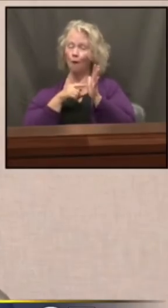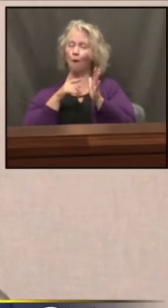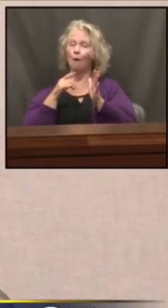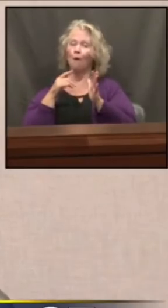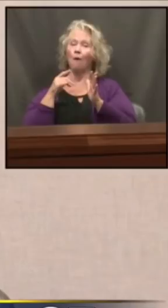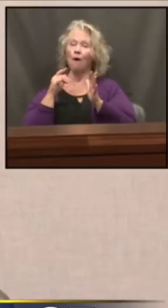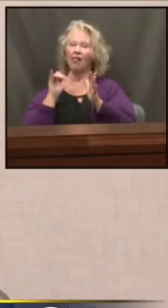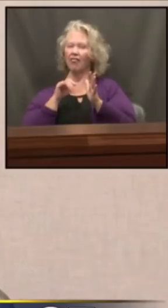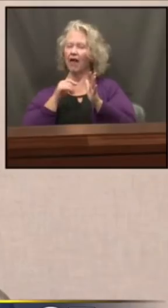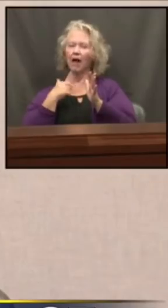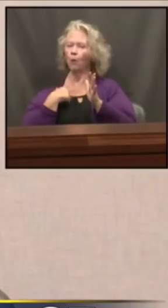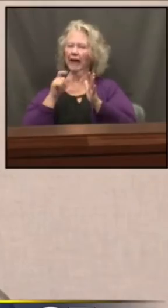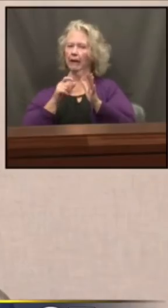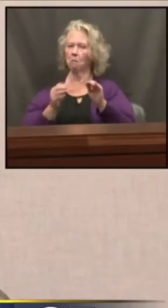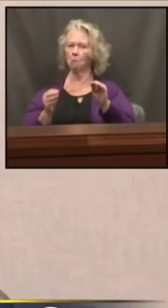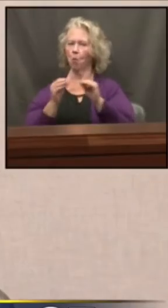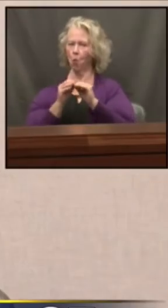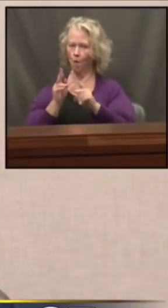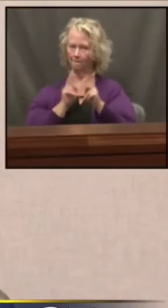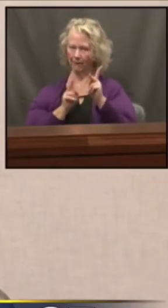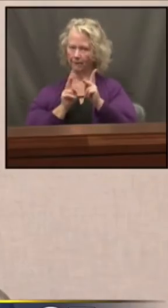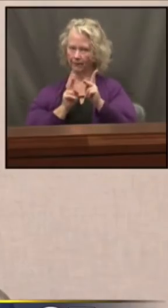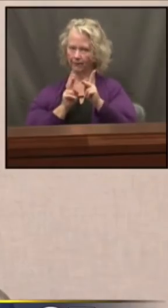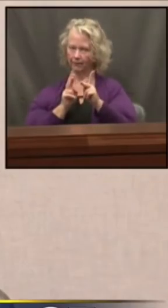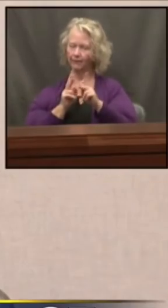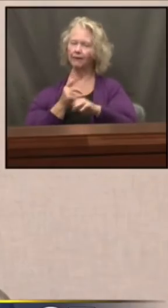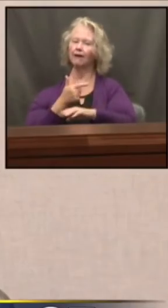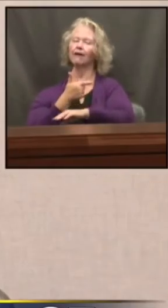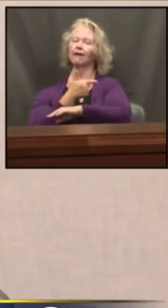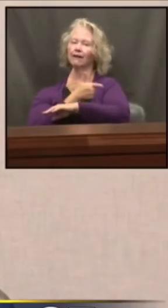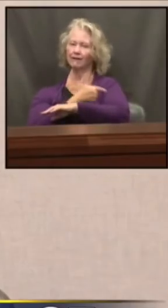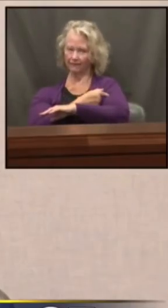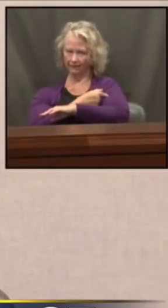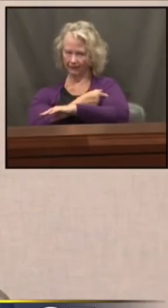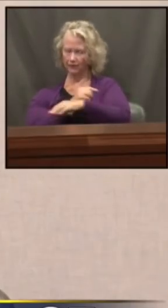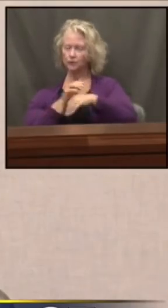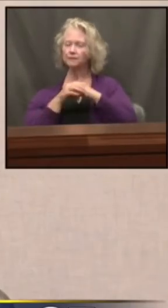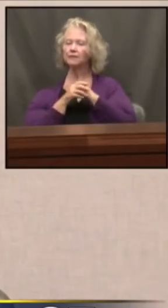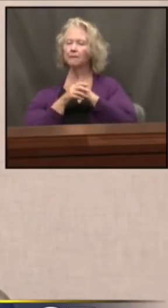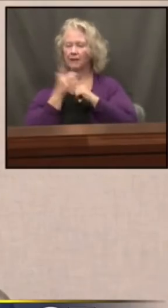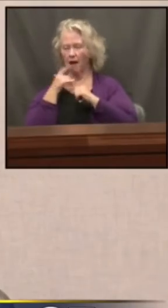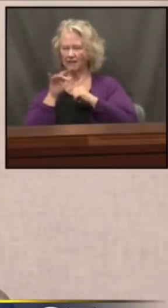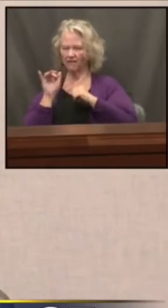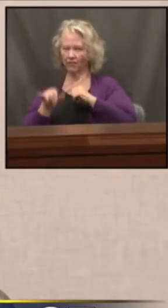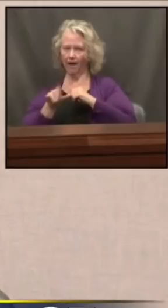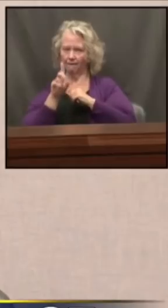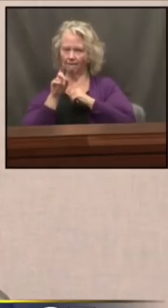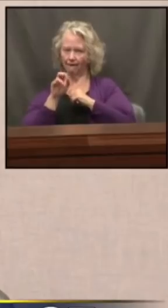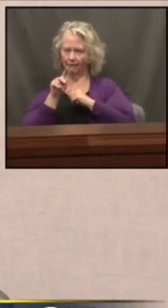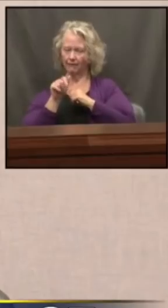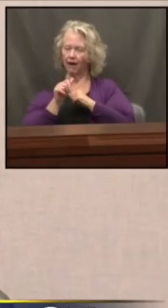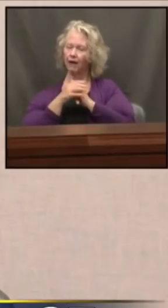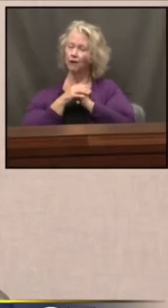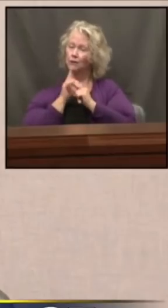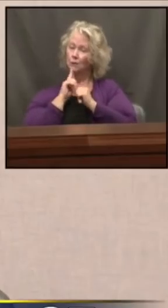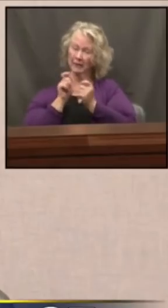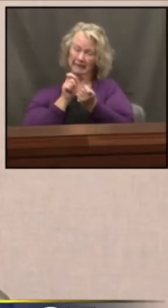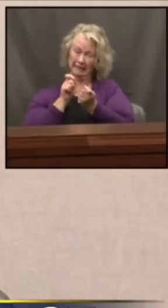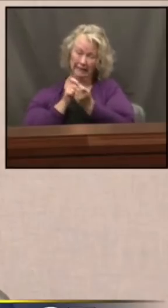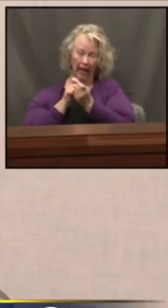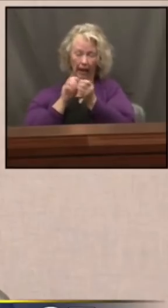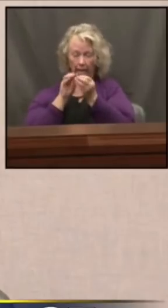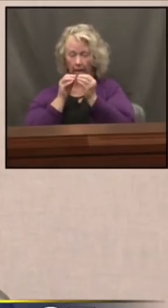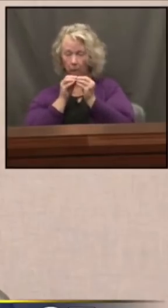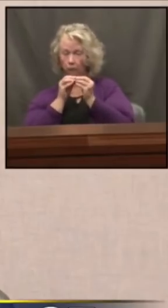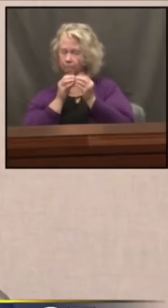to have even more of the population vaccinated was even more for this particular variant. So I think a firm number on that is very